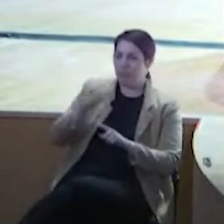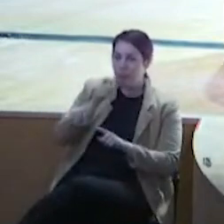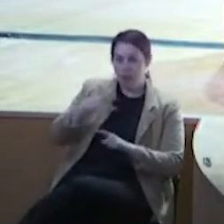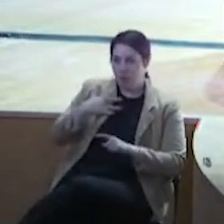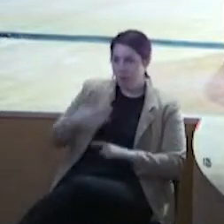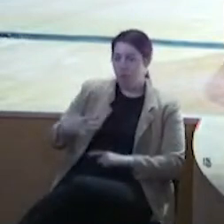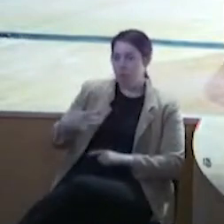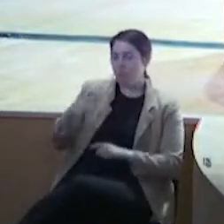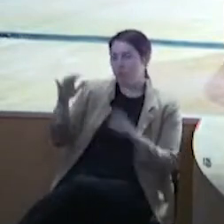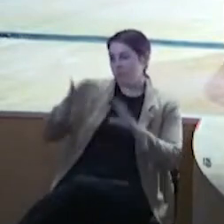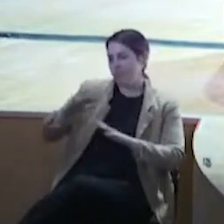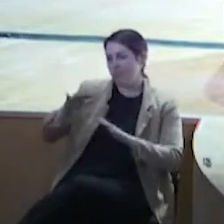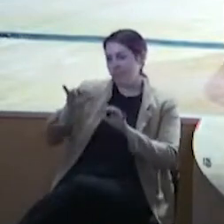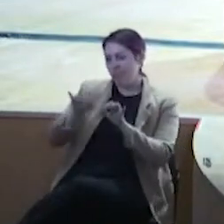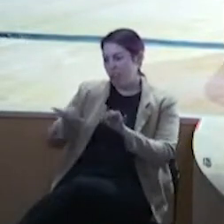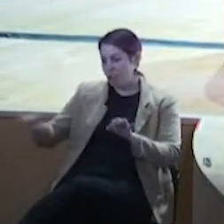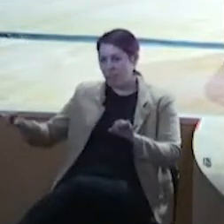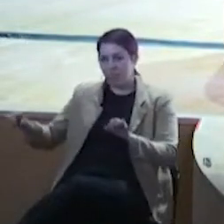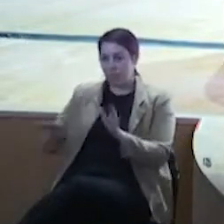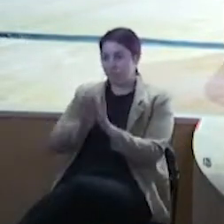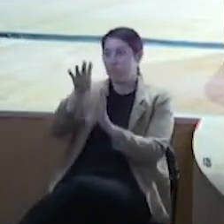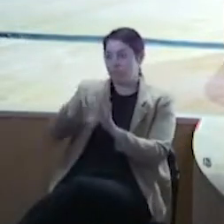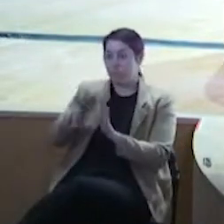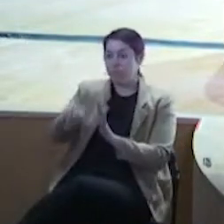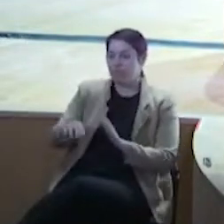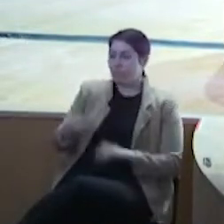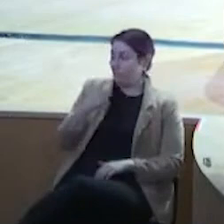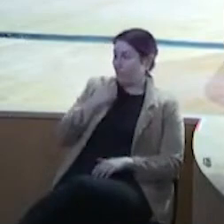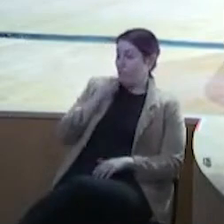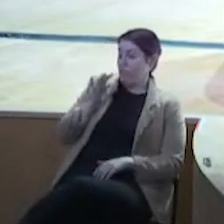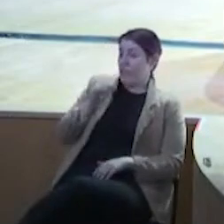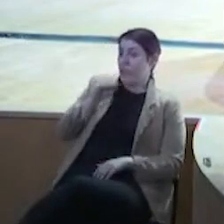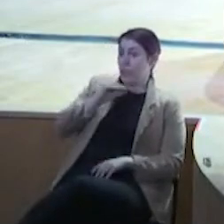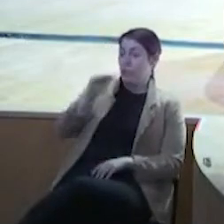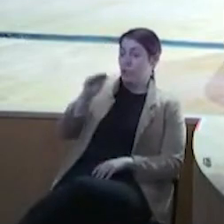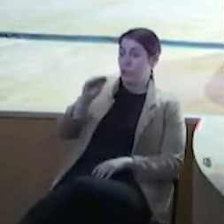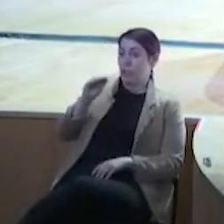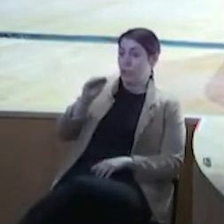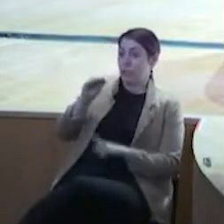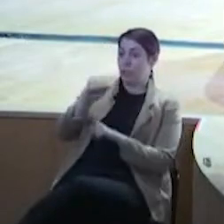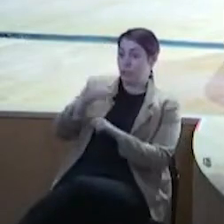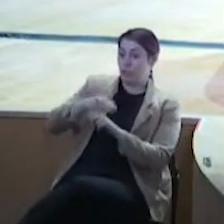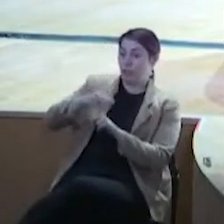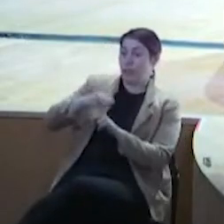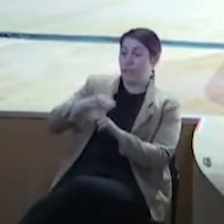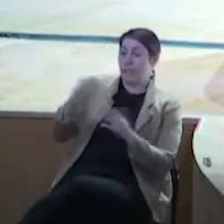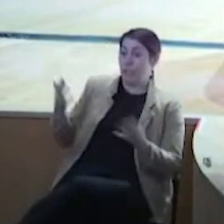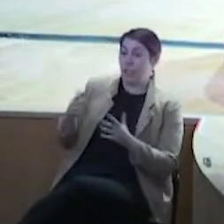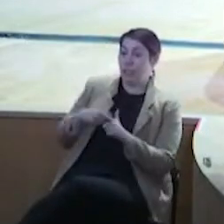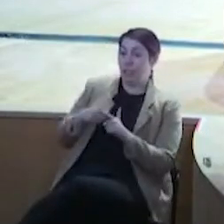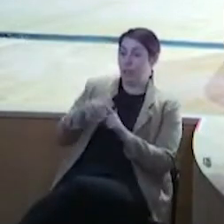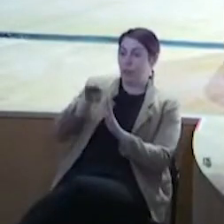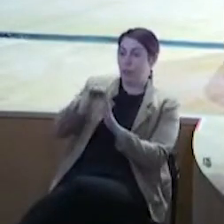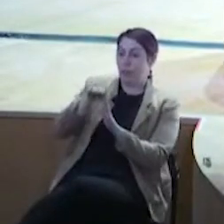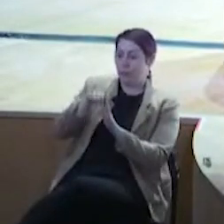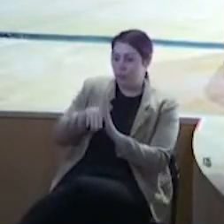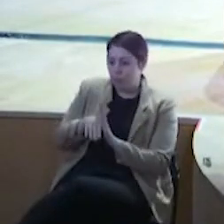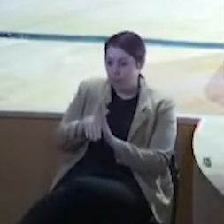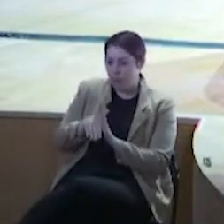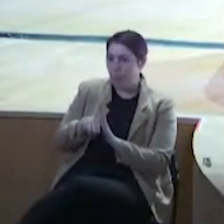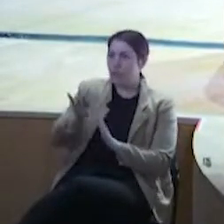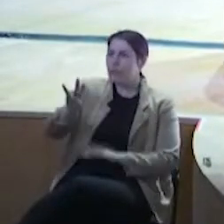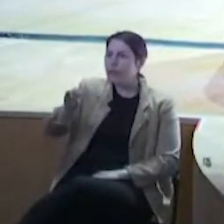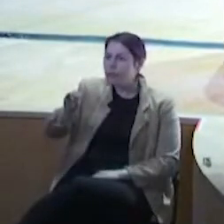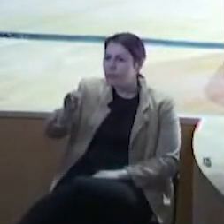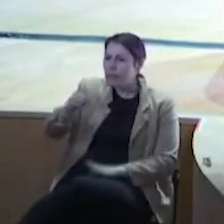know, like it was hot 90 degrees here in Washington, D.C. for the last couple of days, and now it's a cool